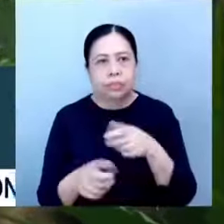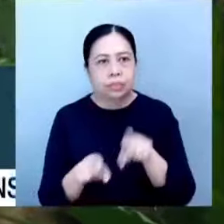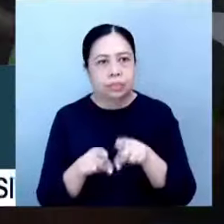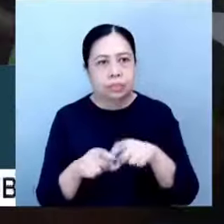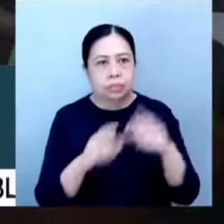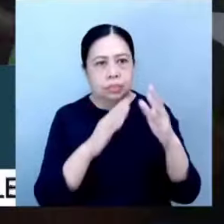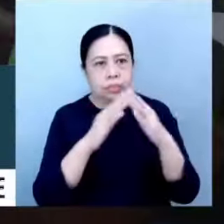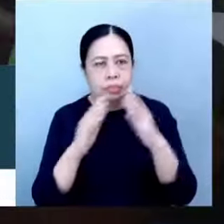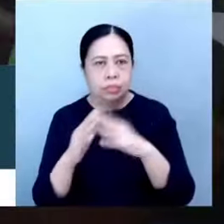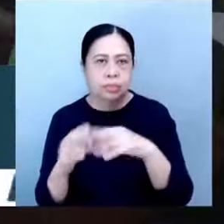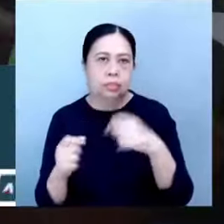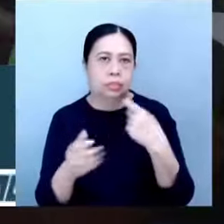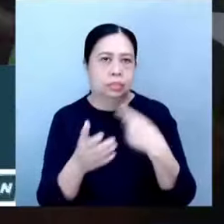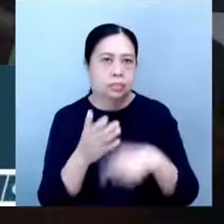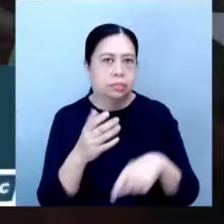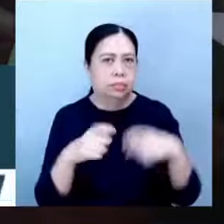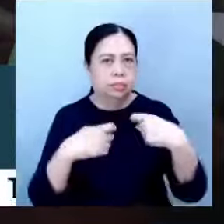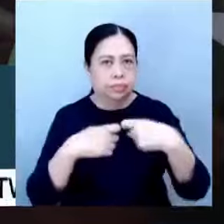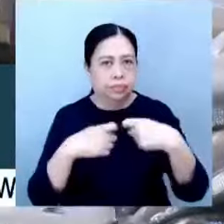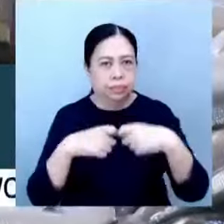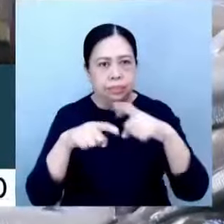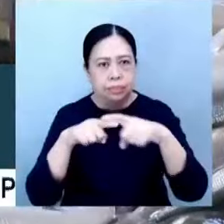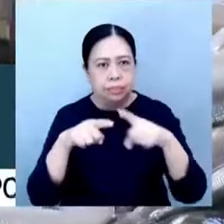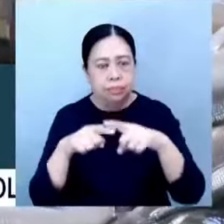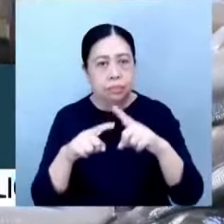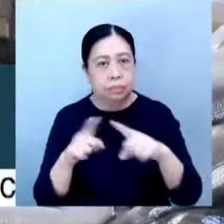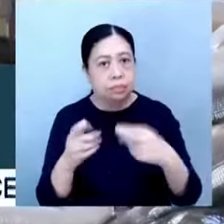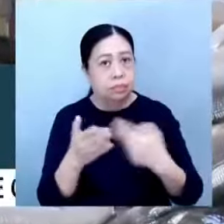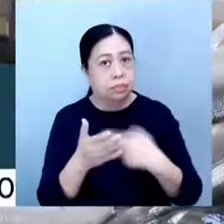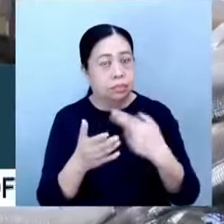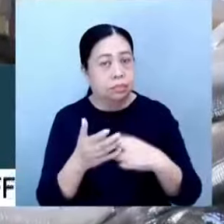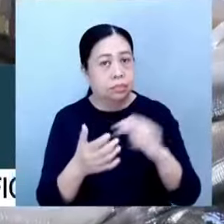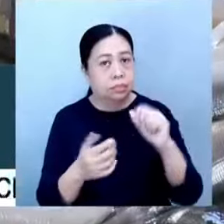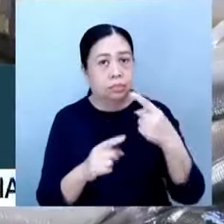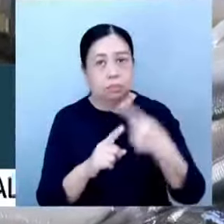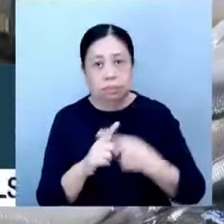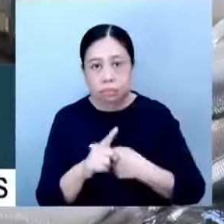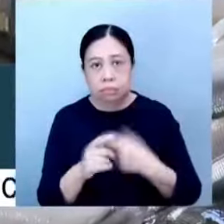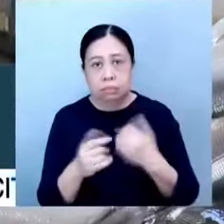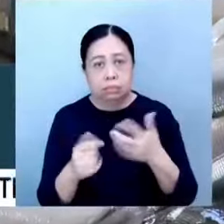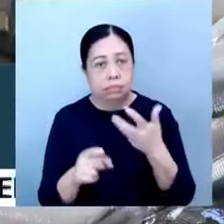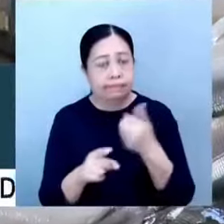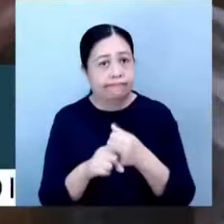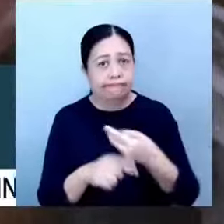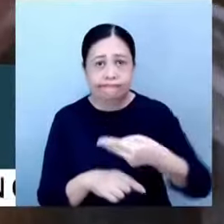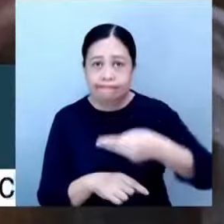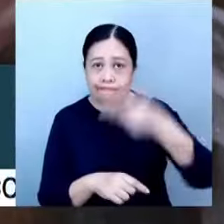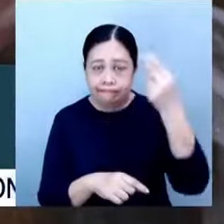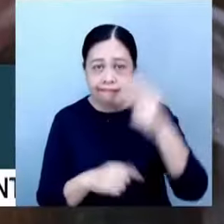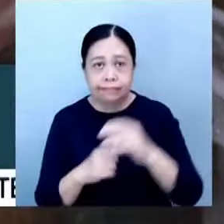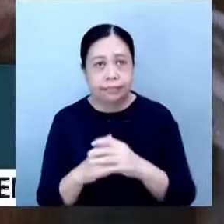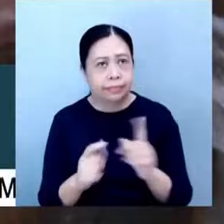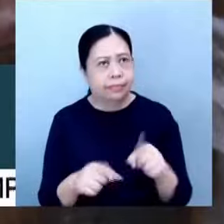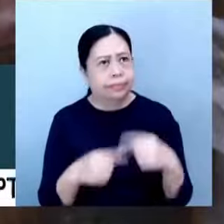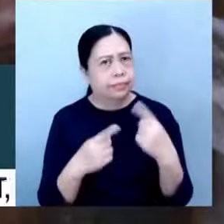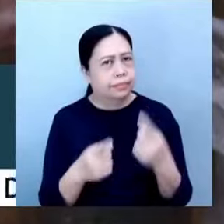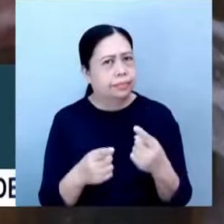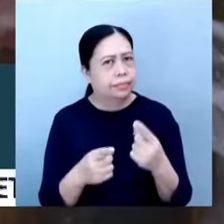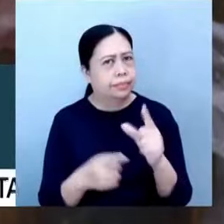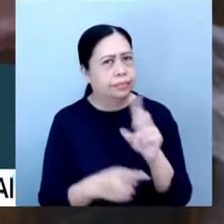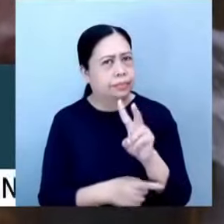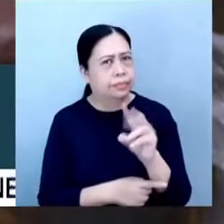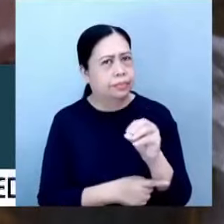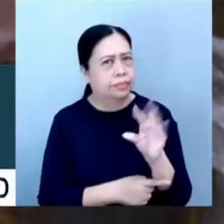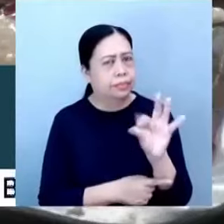power costs. Now, despite this, rice inflation in the first month of the year hit its highest since 2009